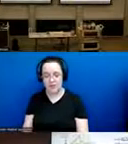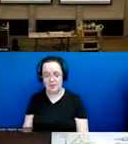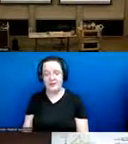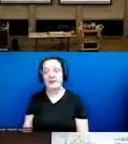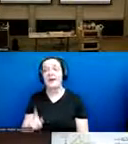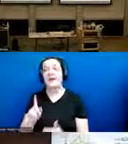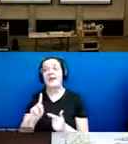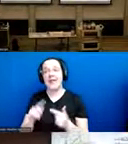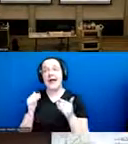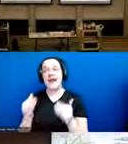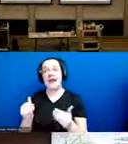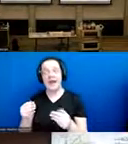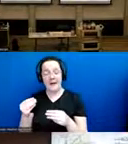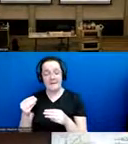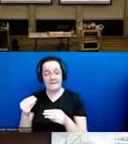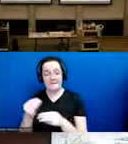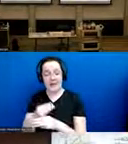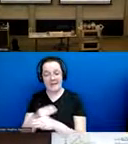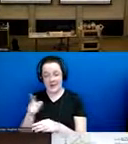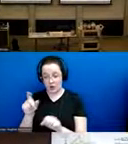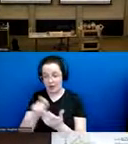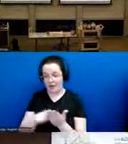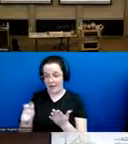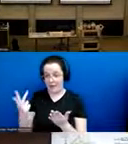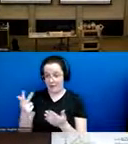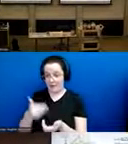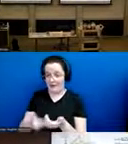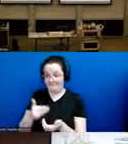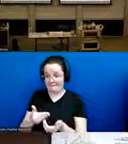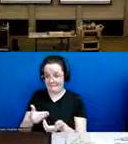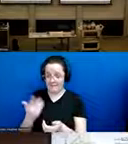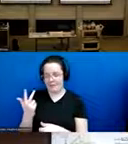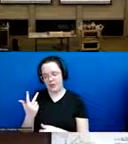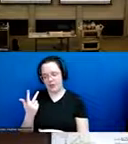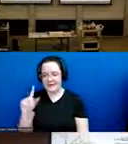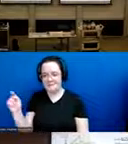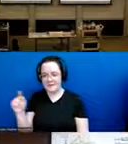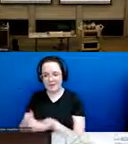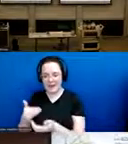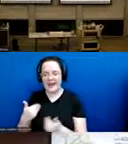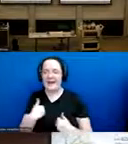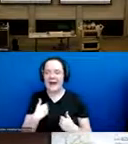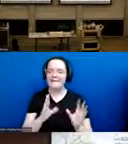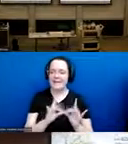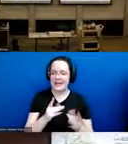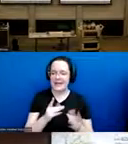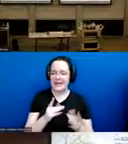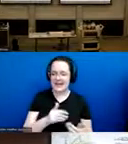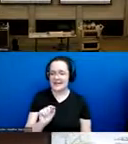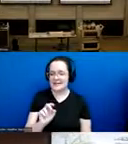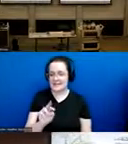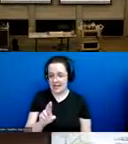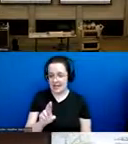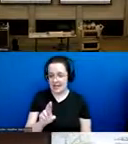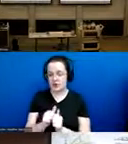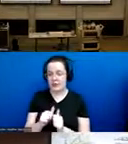mathematically a 3-photon state that you see here, right? You see you have an entangled state tensor with your qubit, right? Which is basically this